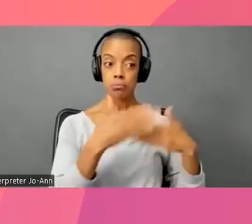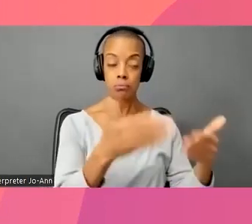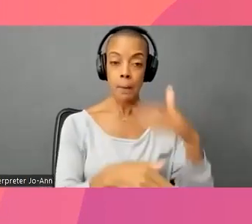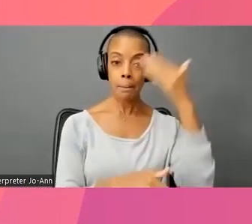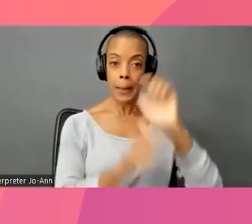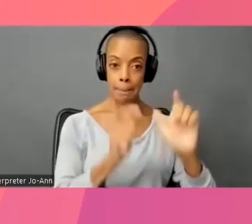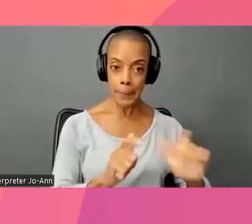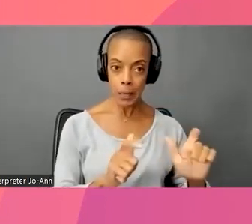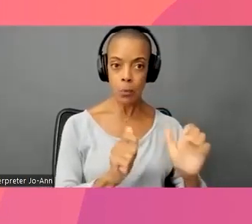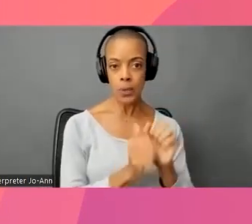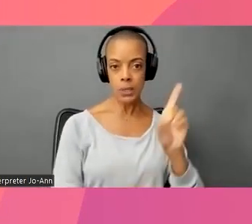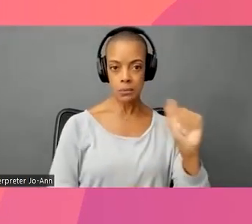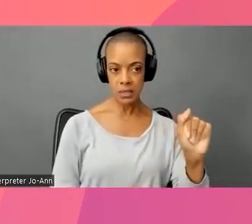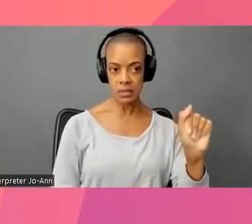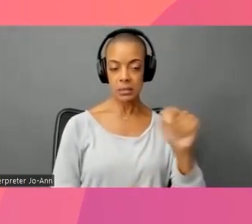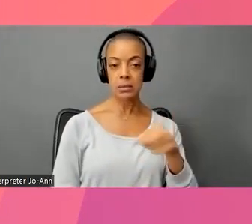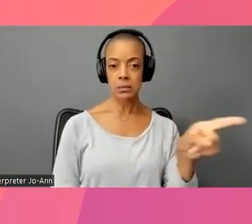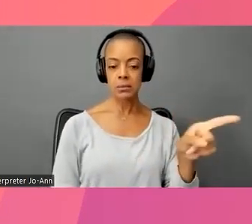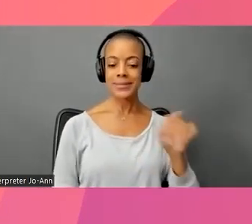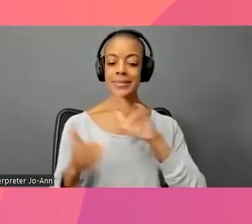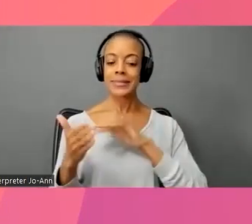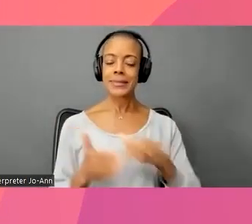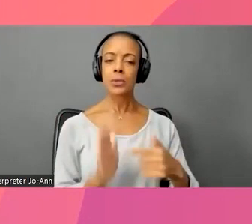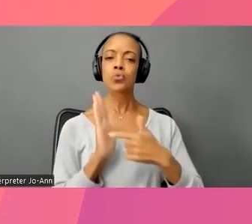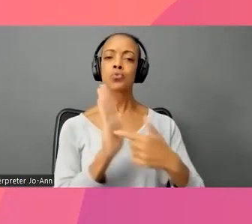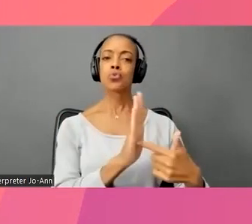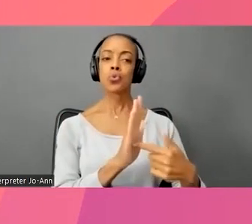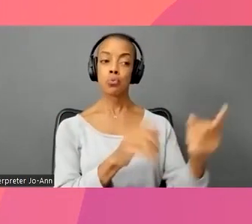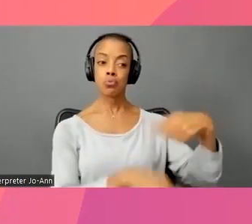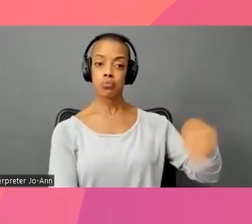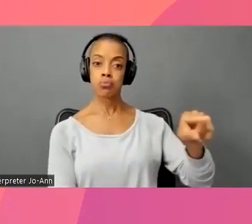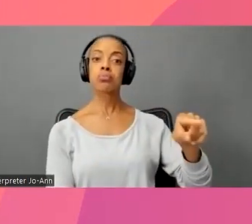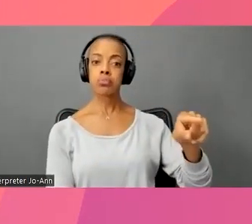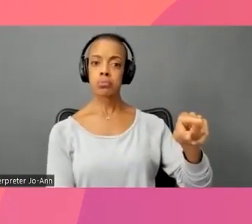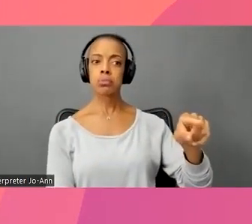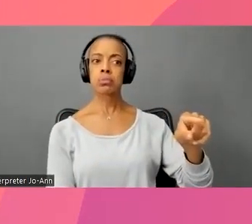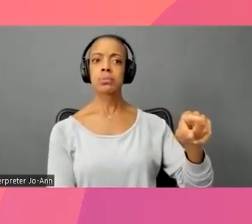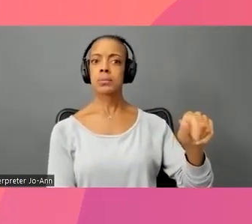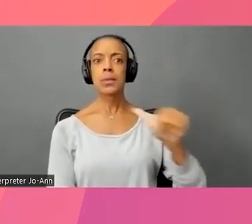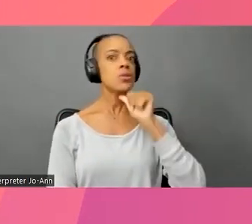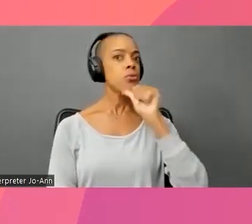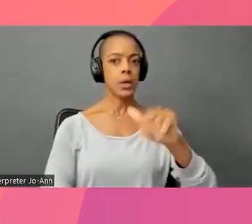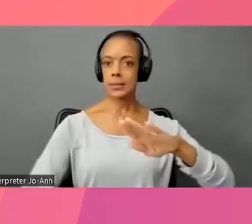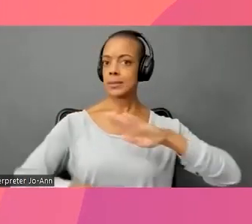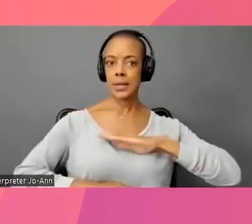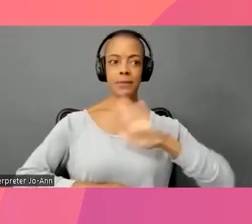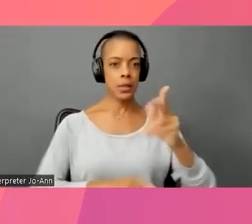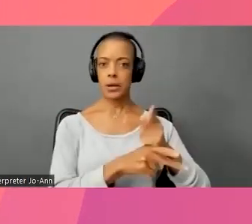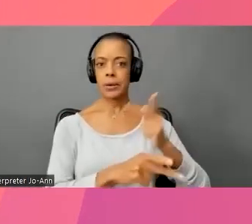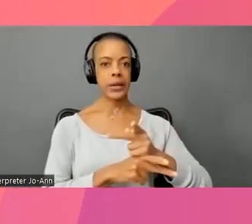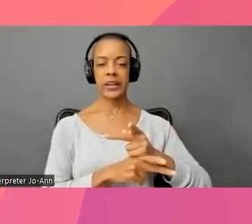experiencing disability. And this study highlighted that these individuals were significantly dissatisfied with the rehab care that they